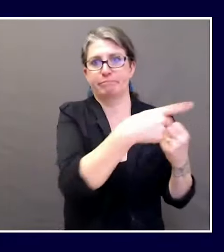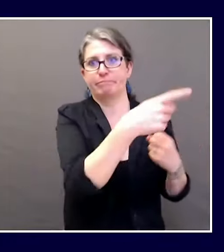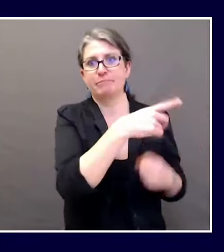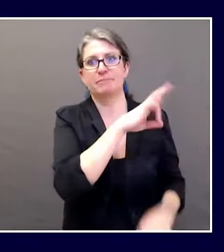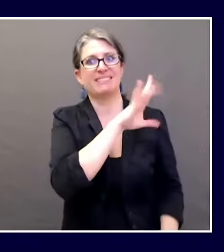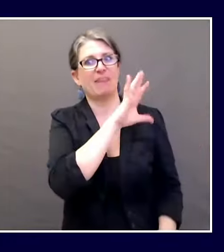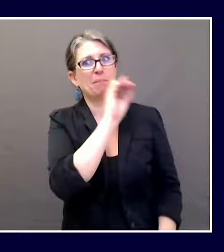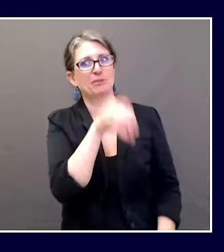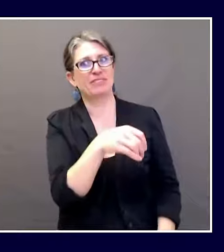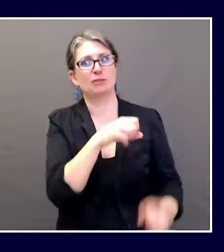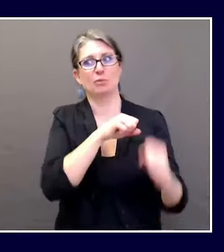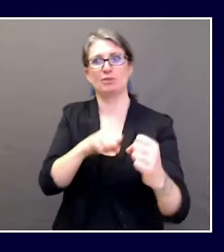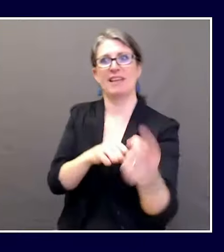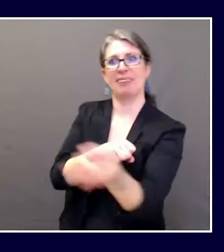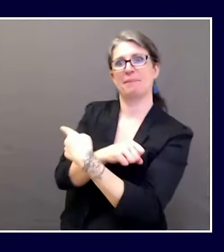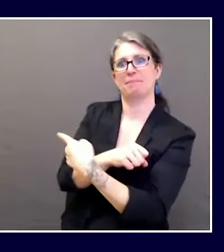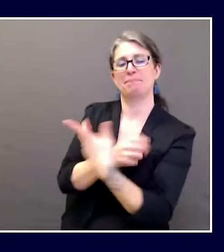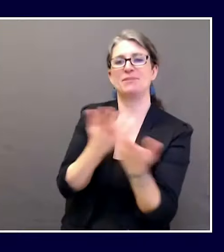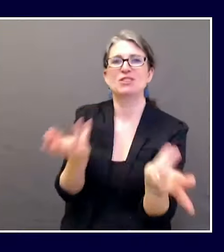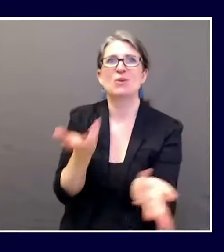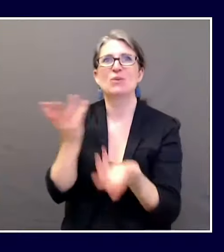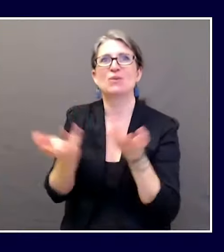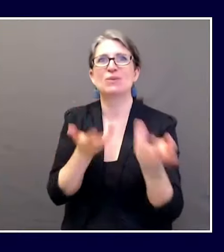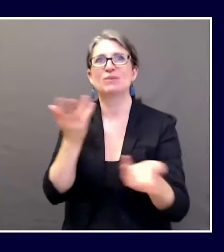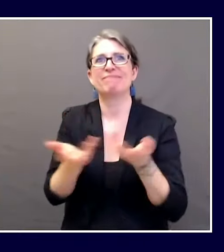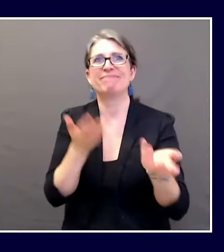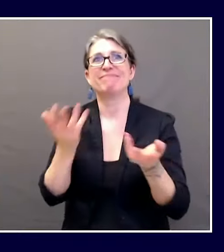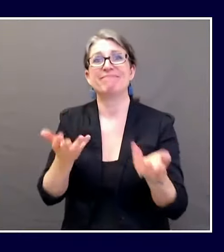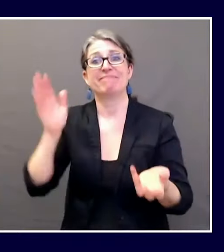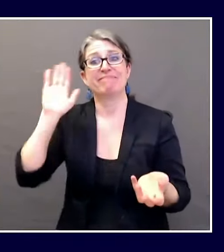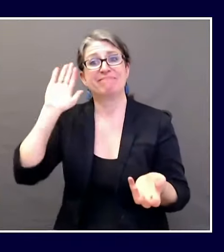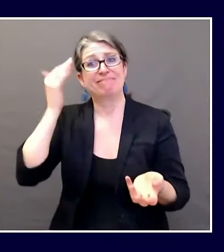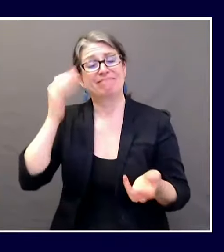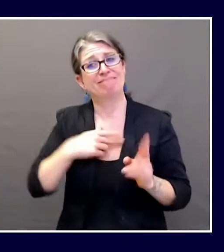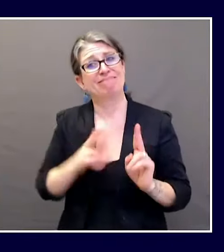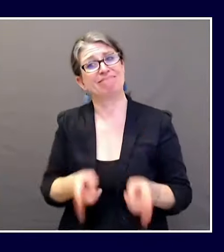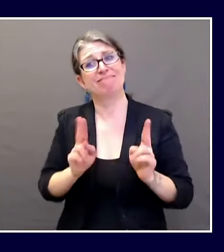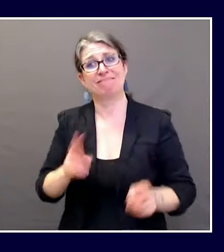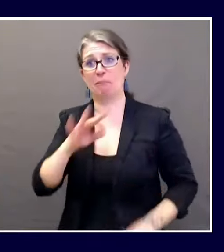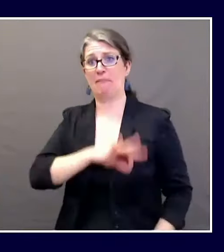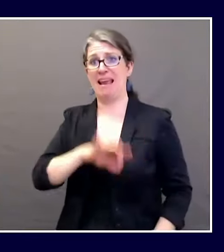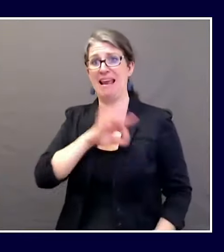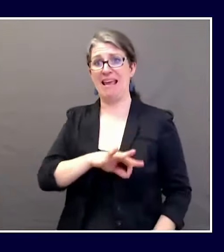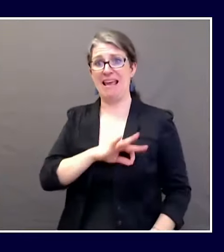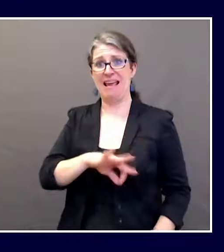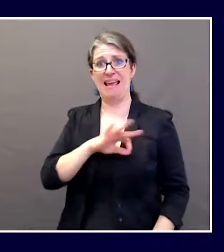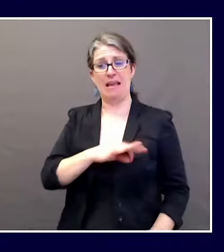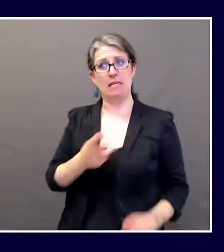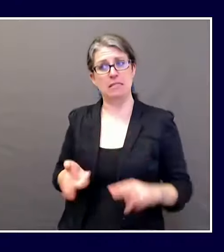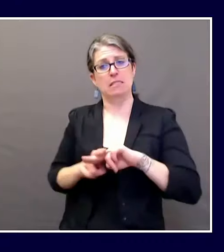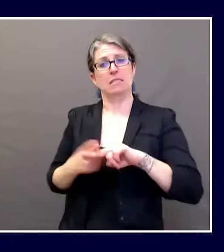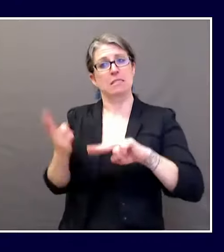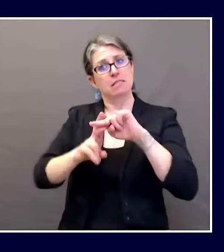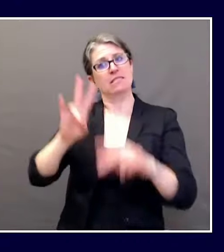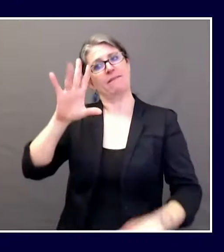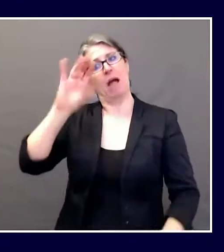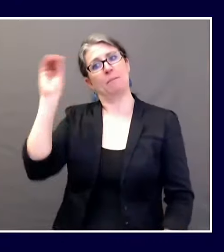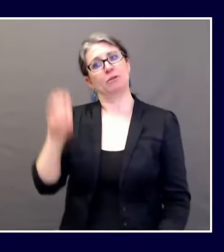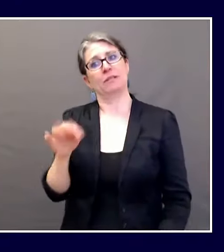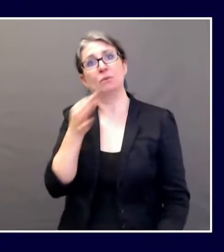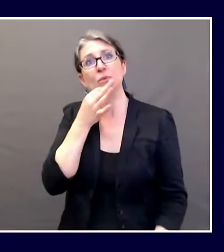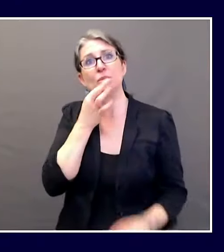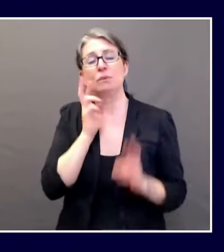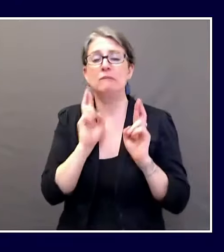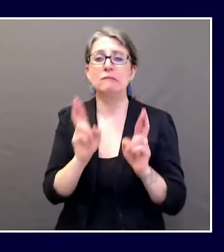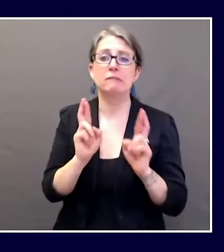let's hope we get there really soon in Maine. That's the obvious point, but that's what we're driving for here. Interestingly, though,